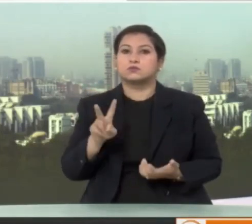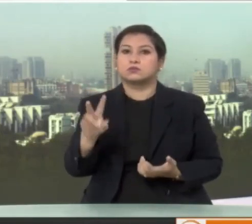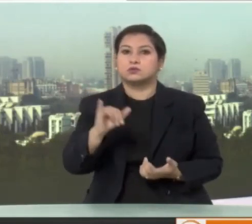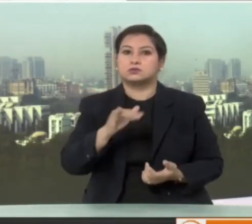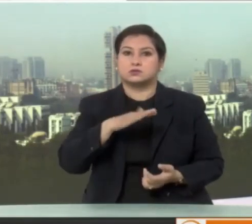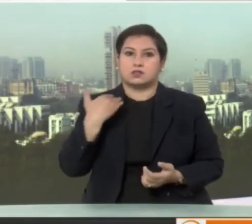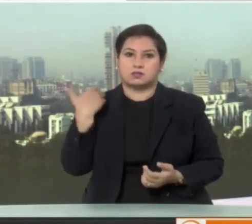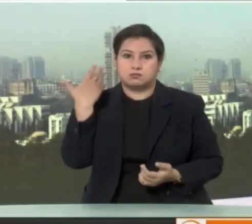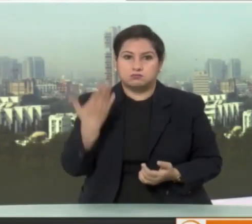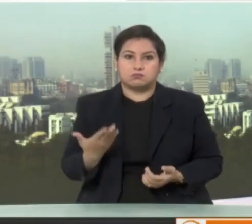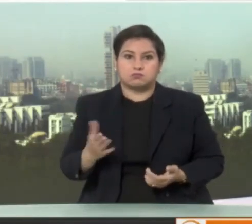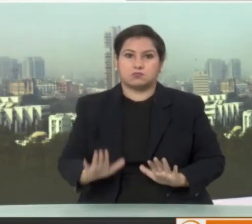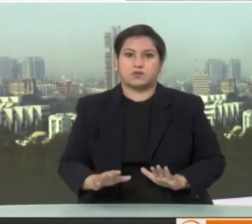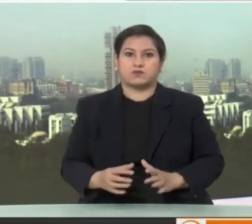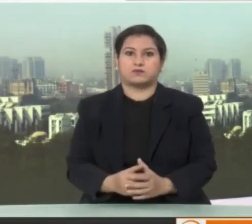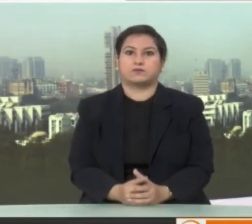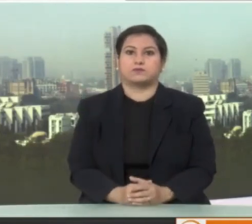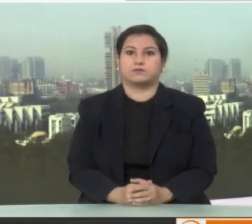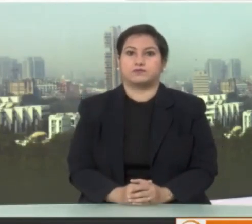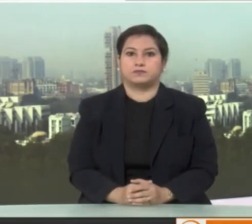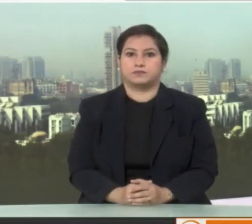been recorded so far.